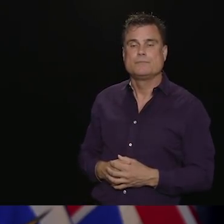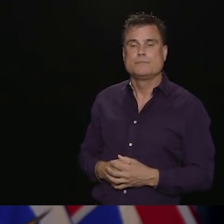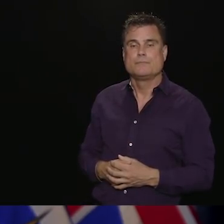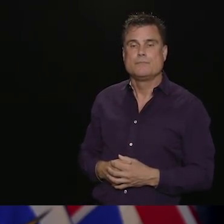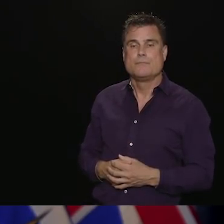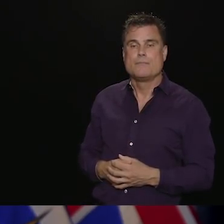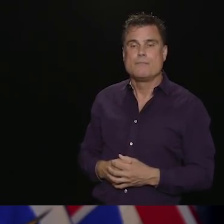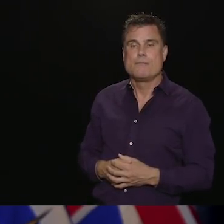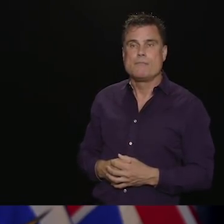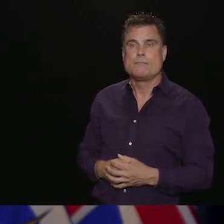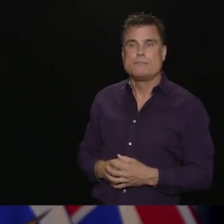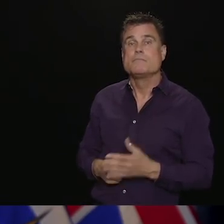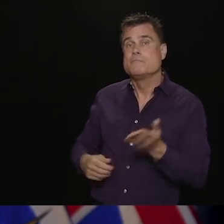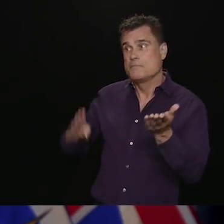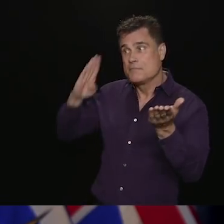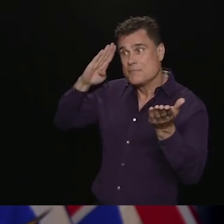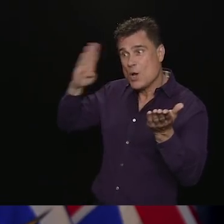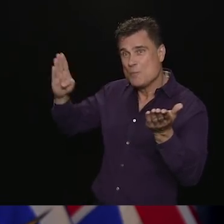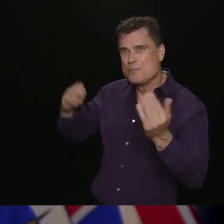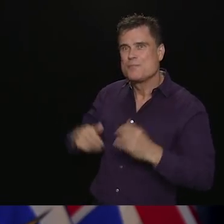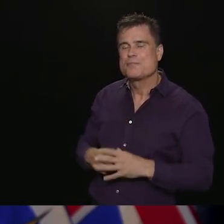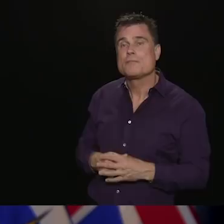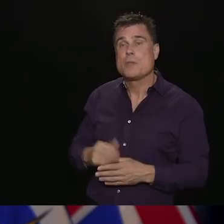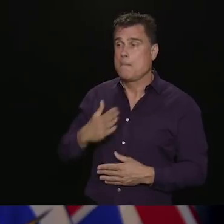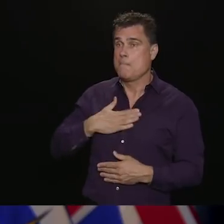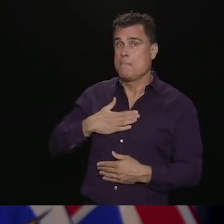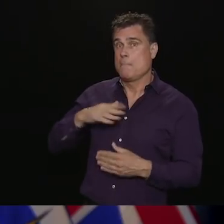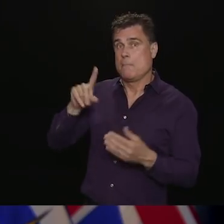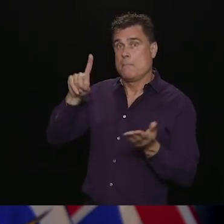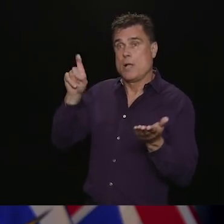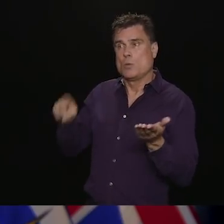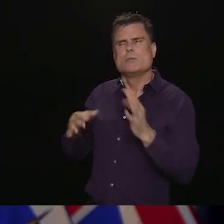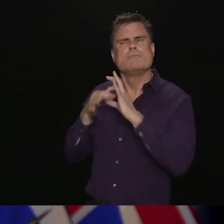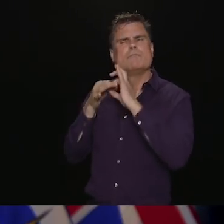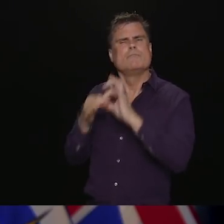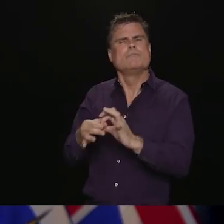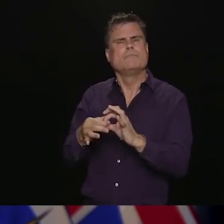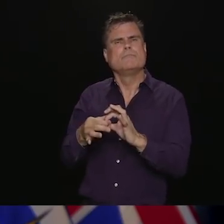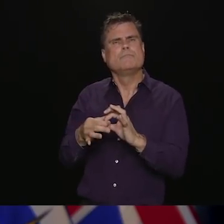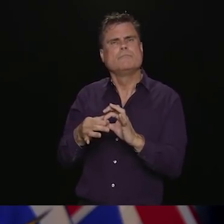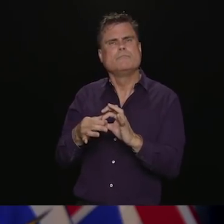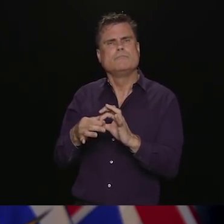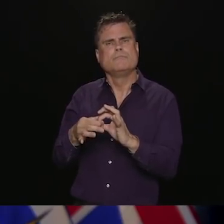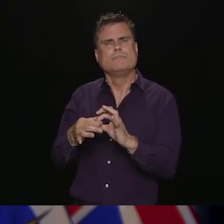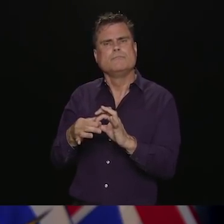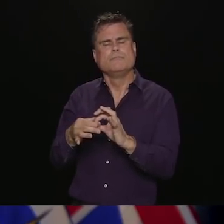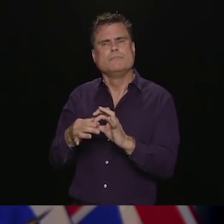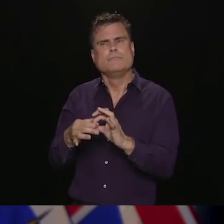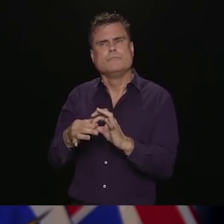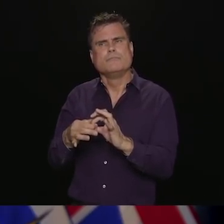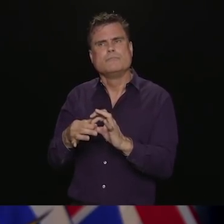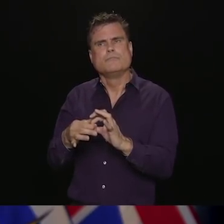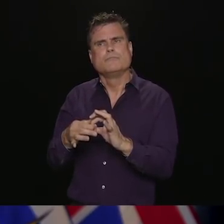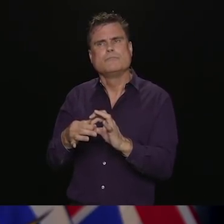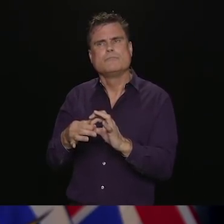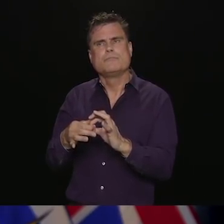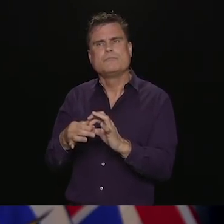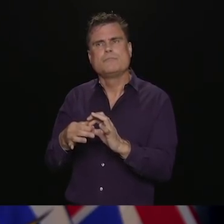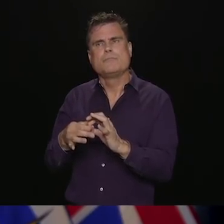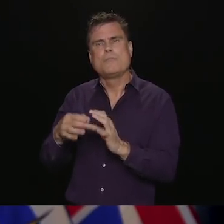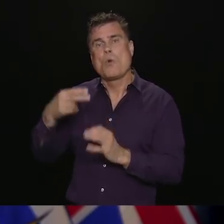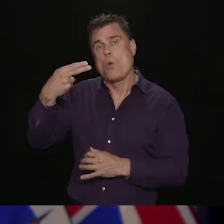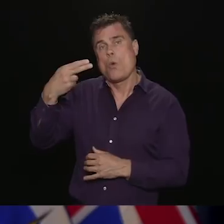Hi there. My question is relating to the outbreak at Holy Family Facility in